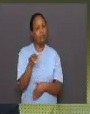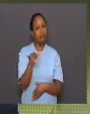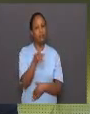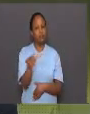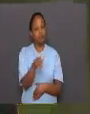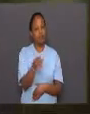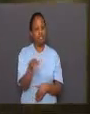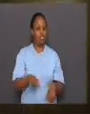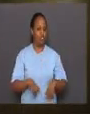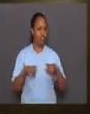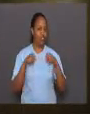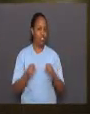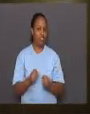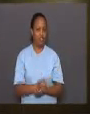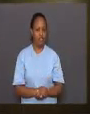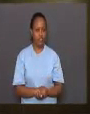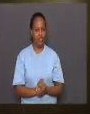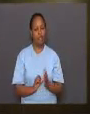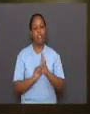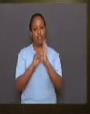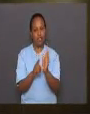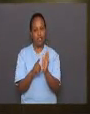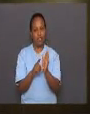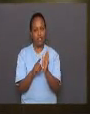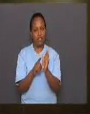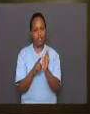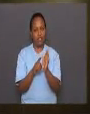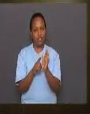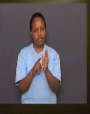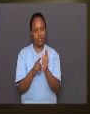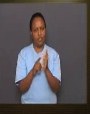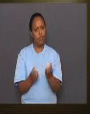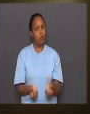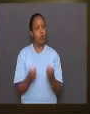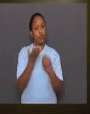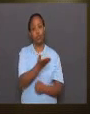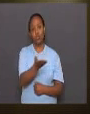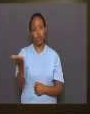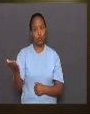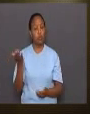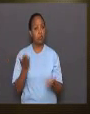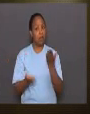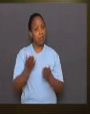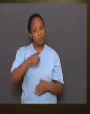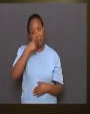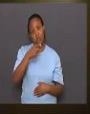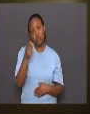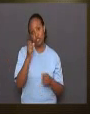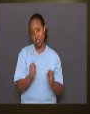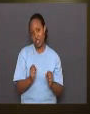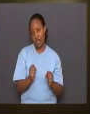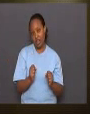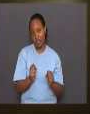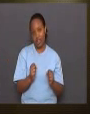between them. For instance, many of you might have said that